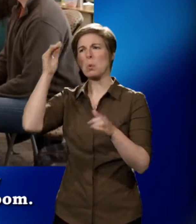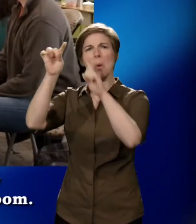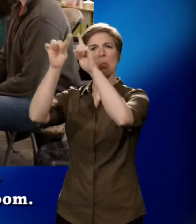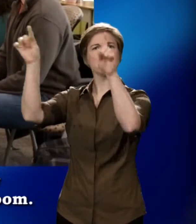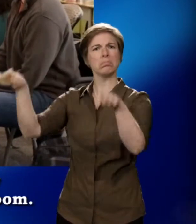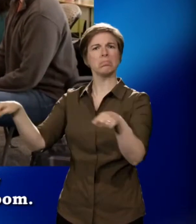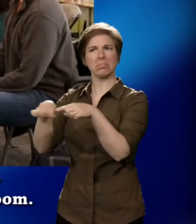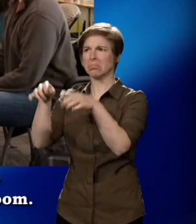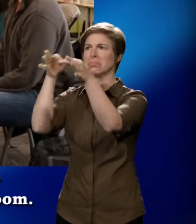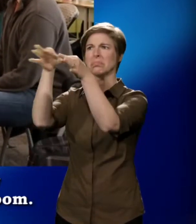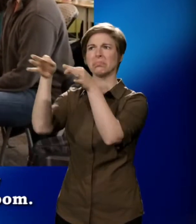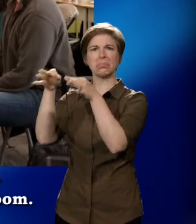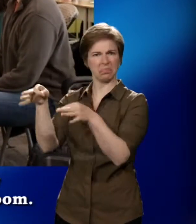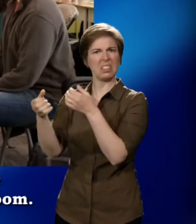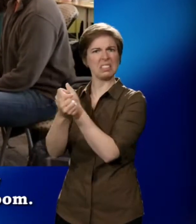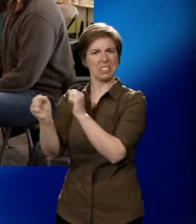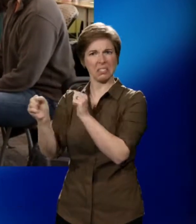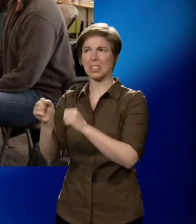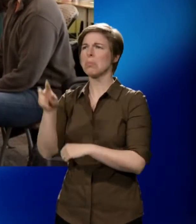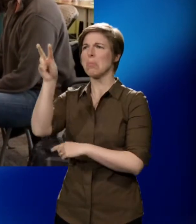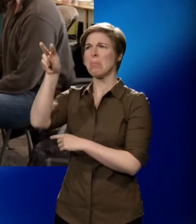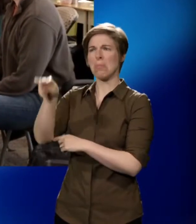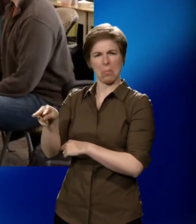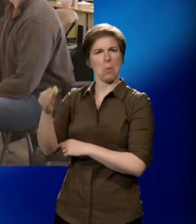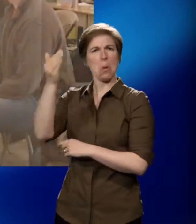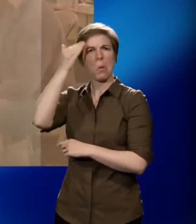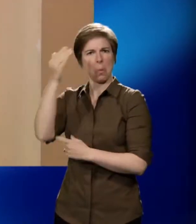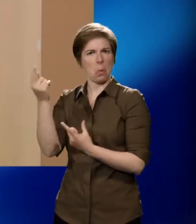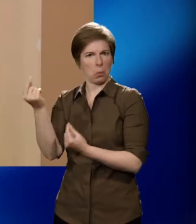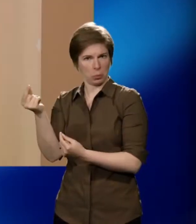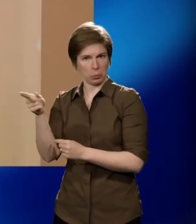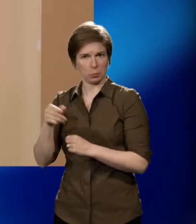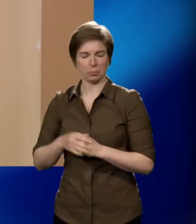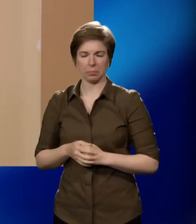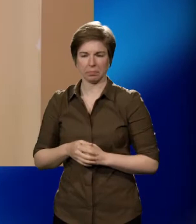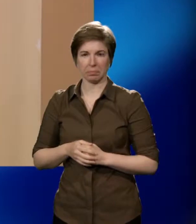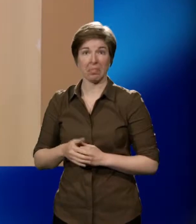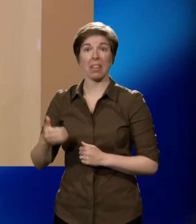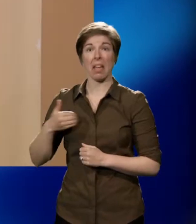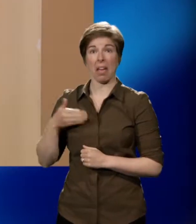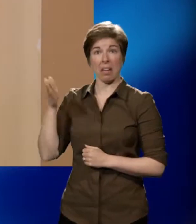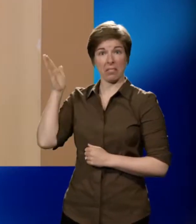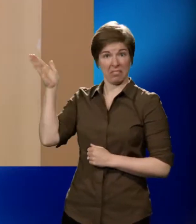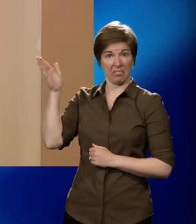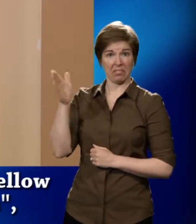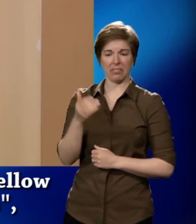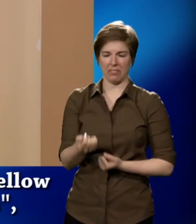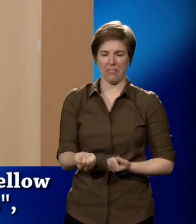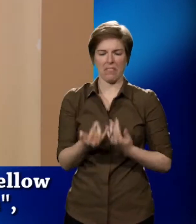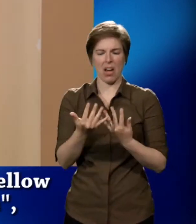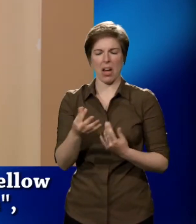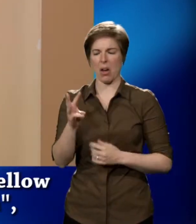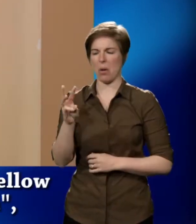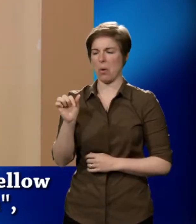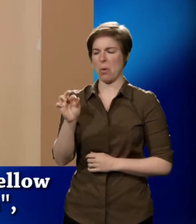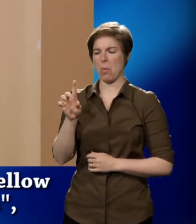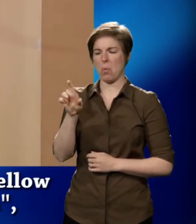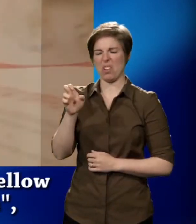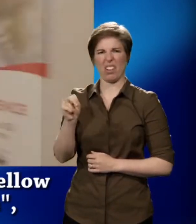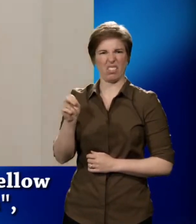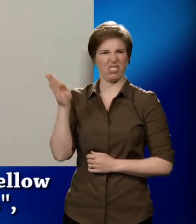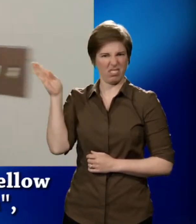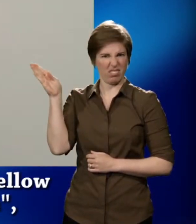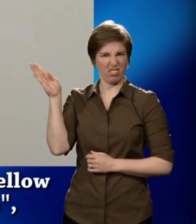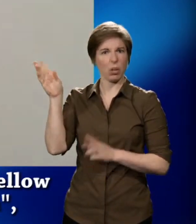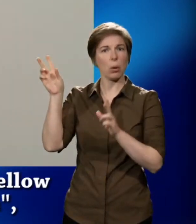safety instructions that are found in your classroom. We also have a fire warden system at NSCC. Fire wardens are identifiable